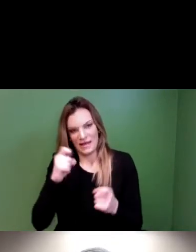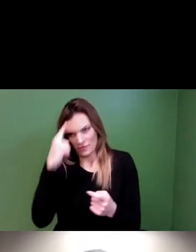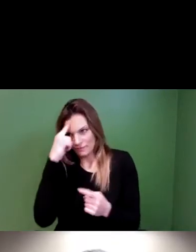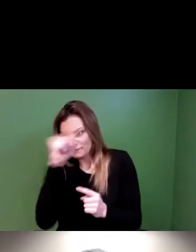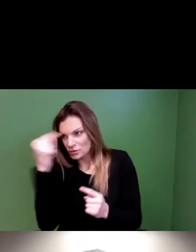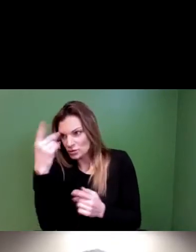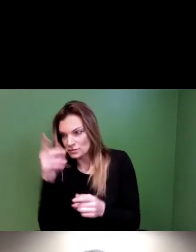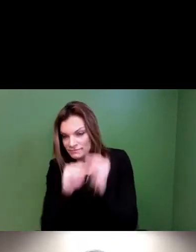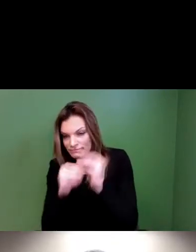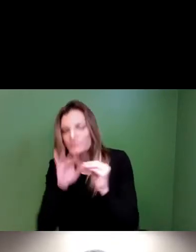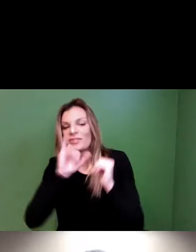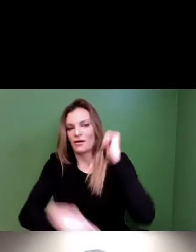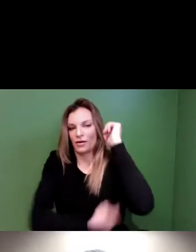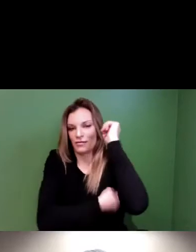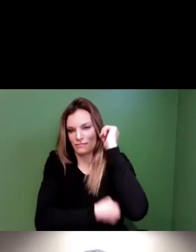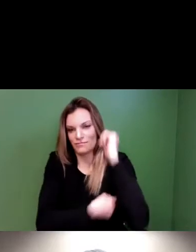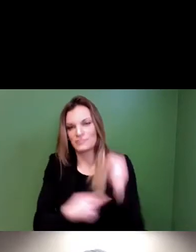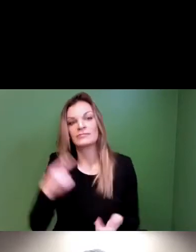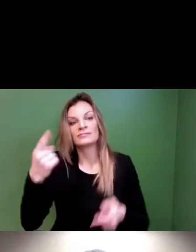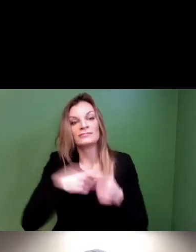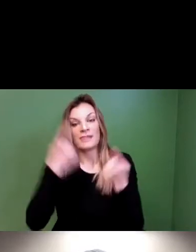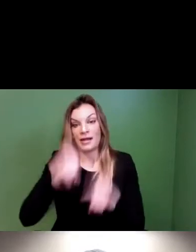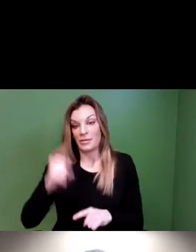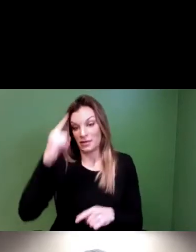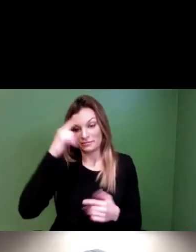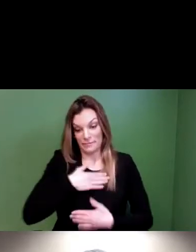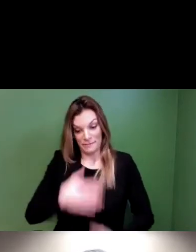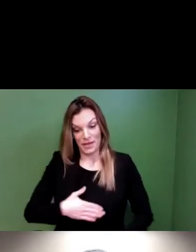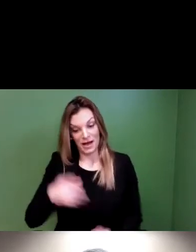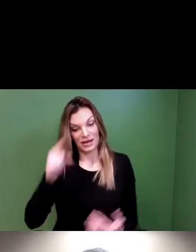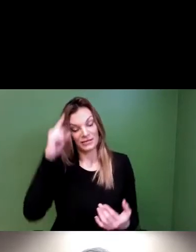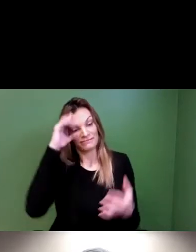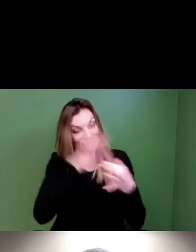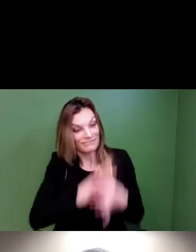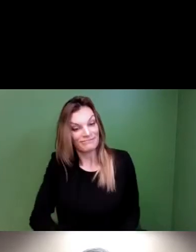muscles. There is a lost connection between the brain and those muscles, so we step in